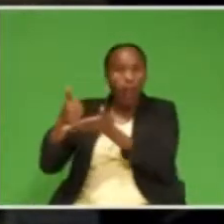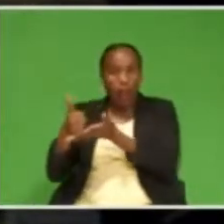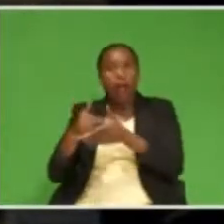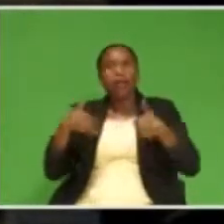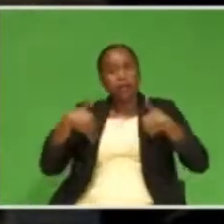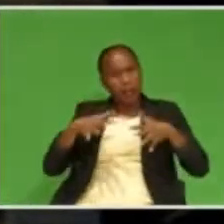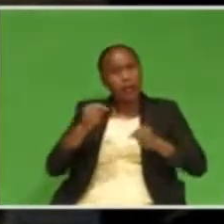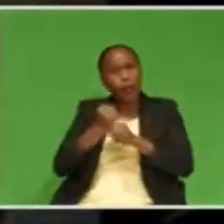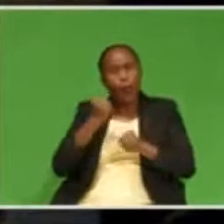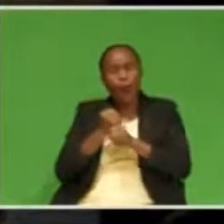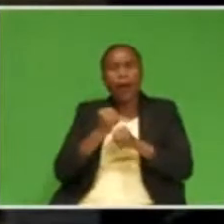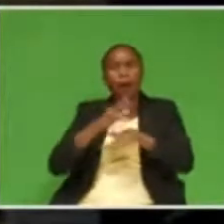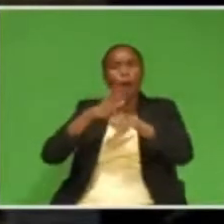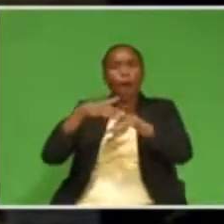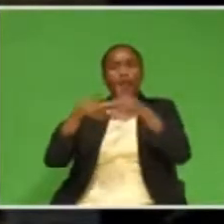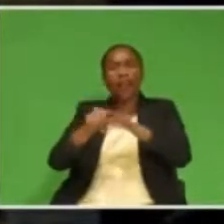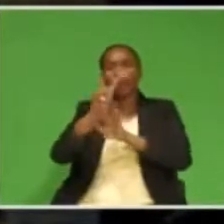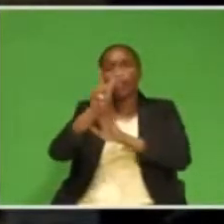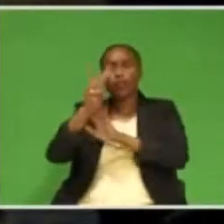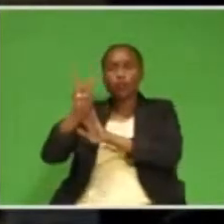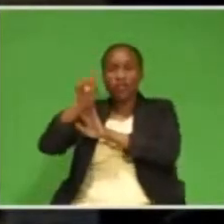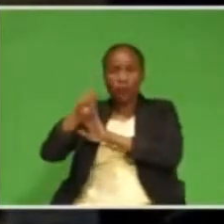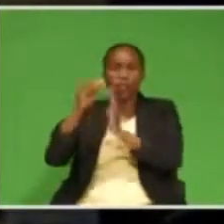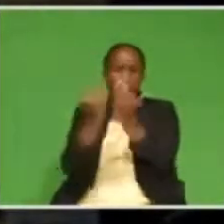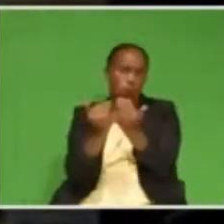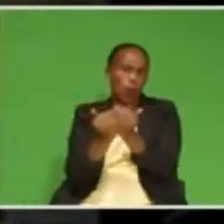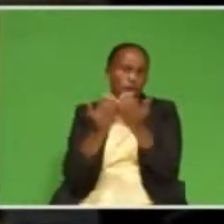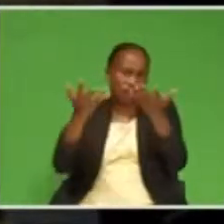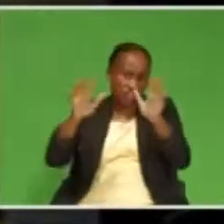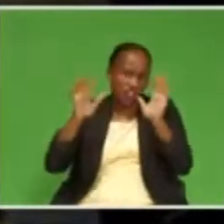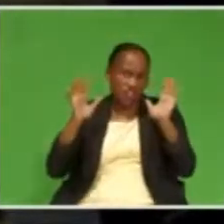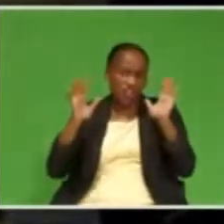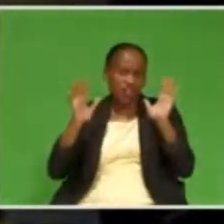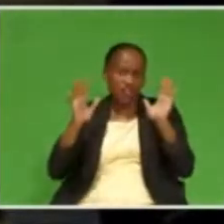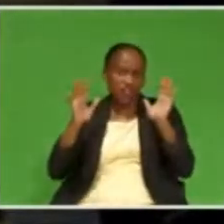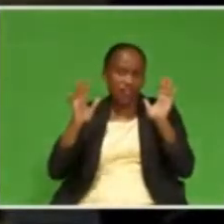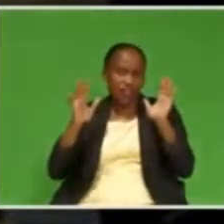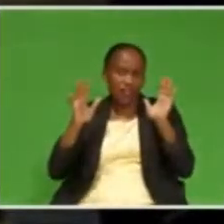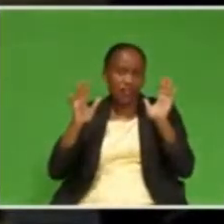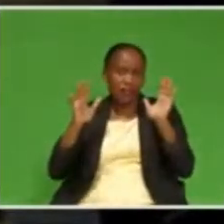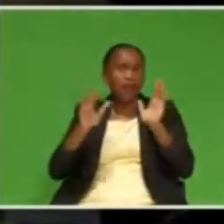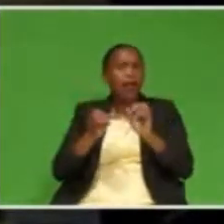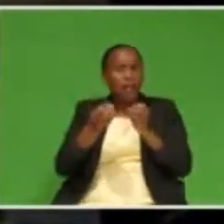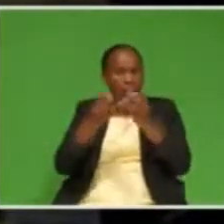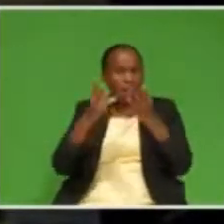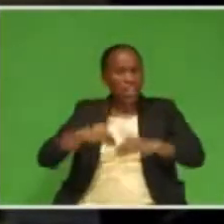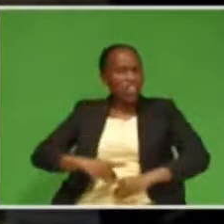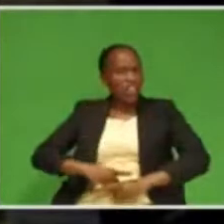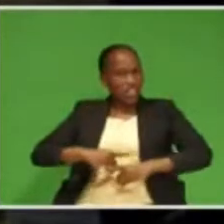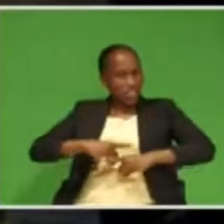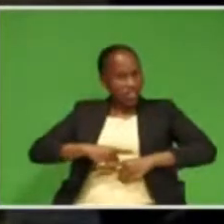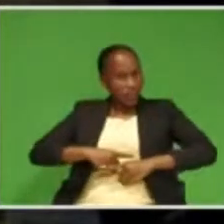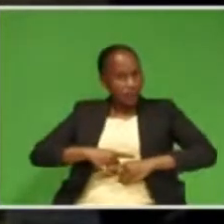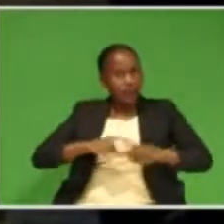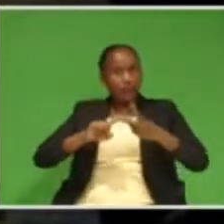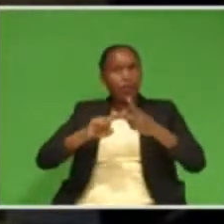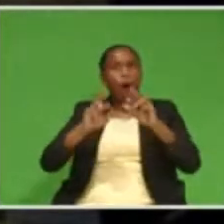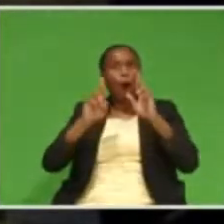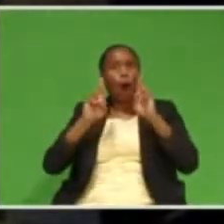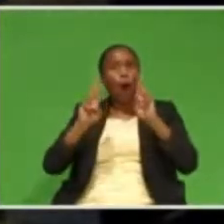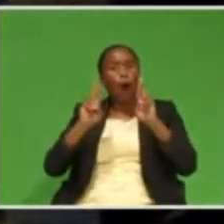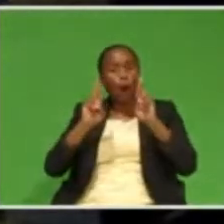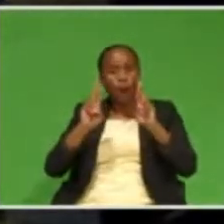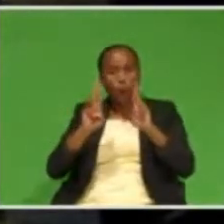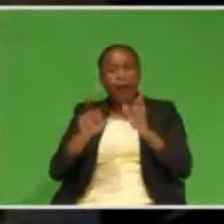started work at more than 22,000 schools, offering dignity, hope, and vital